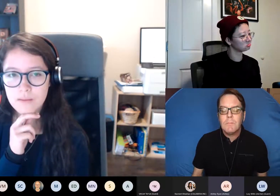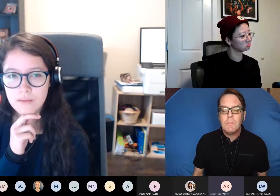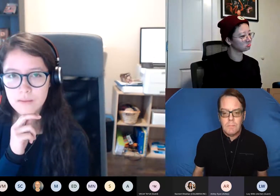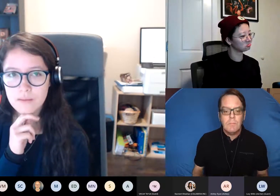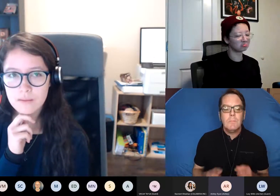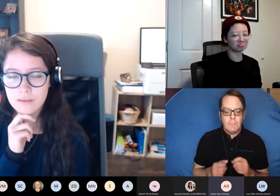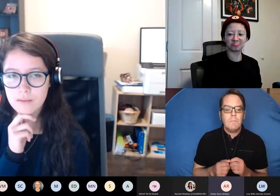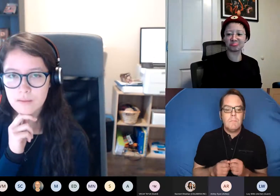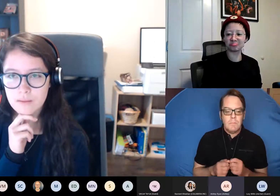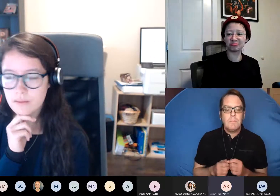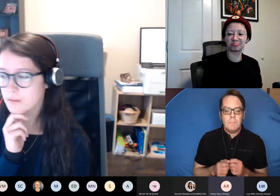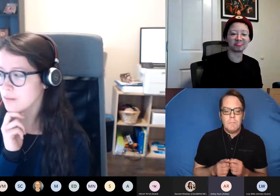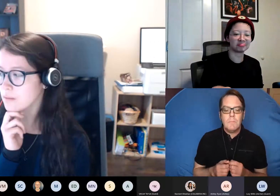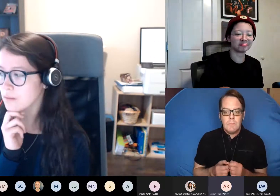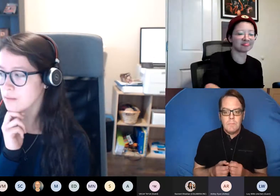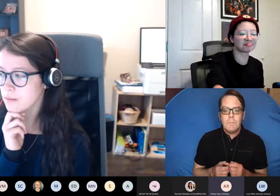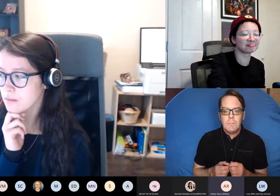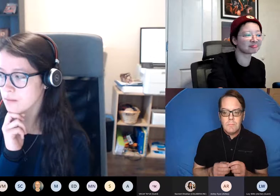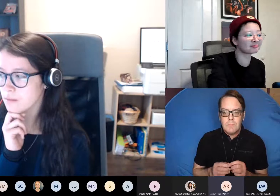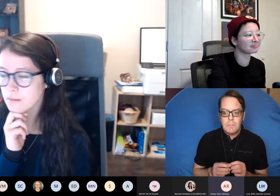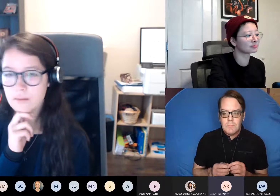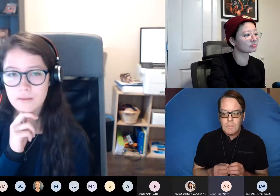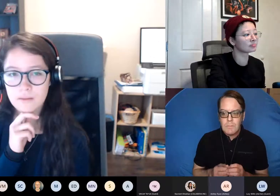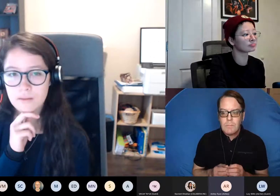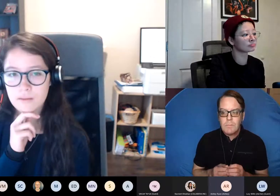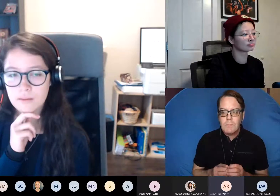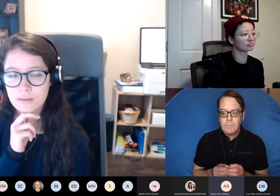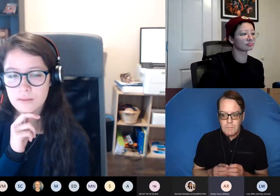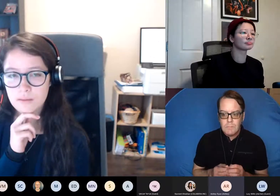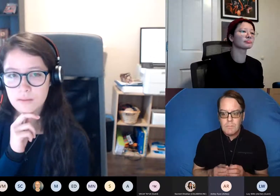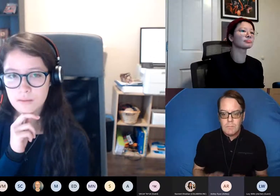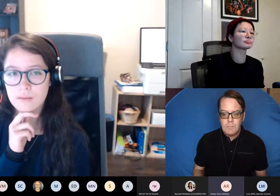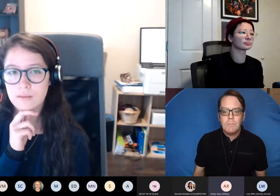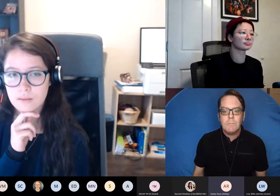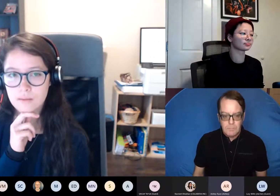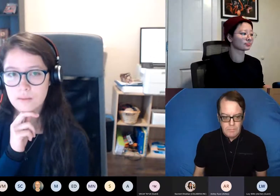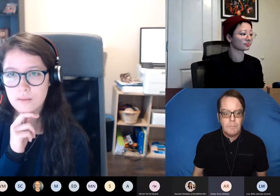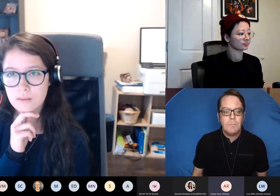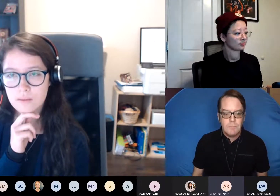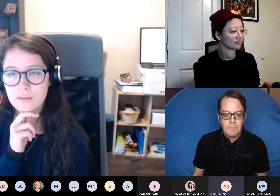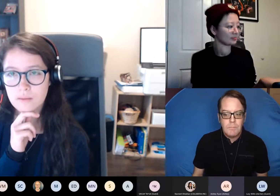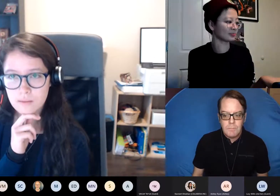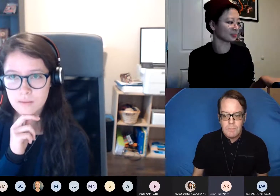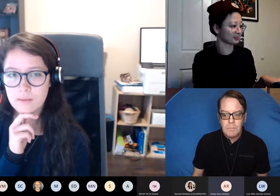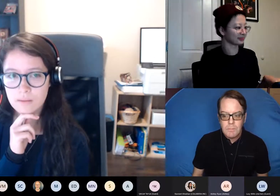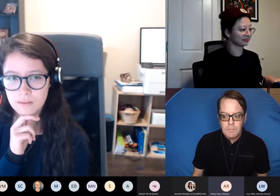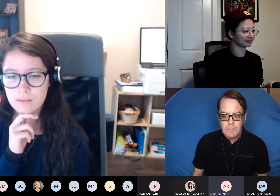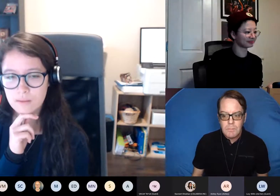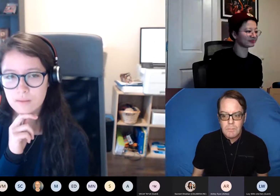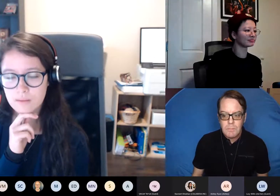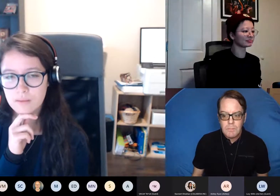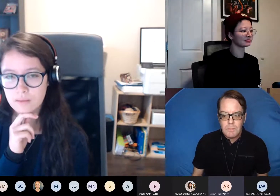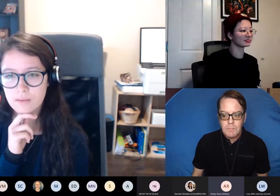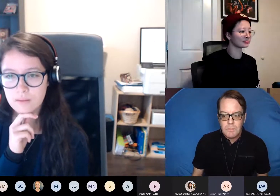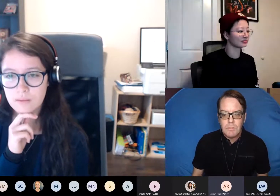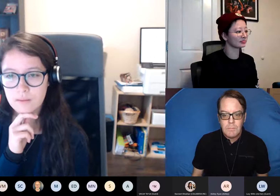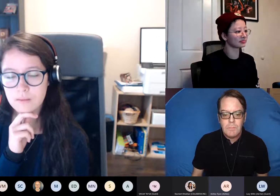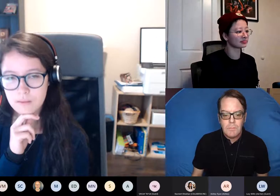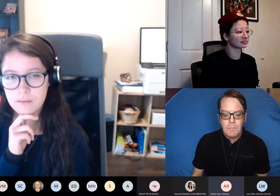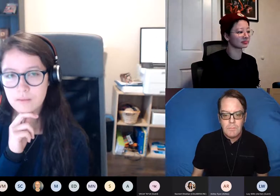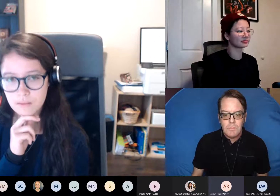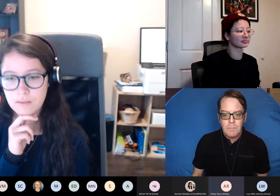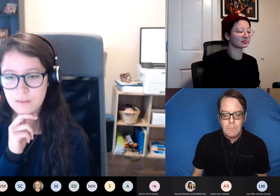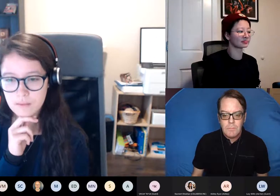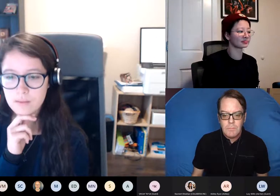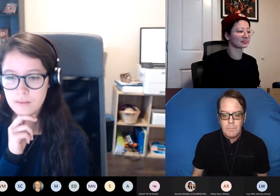to convince hearing people to learn sign language in order to help facilitate that